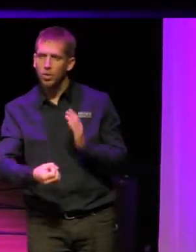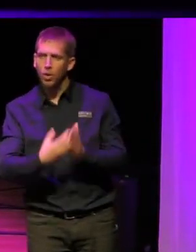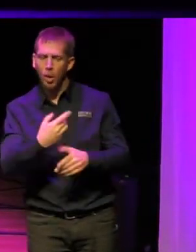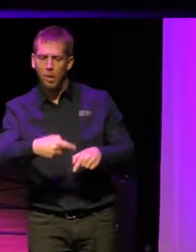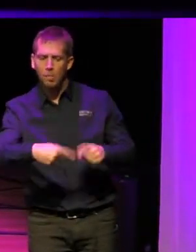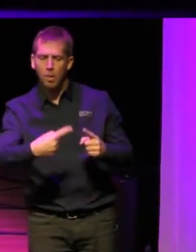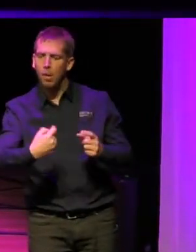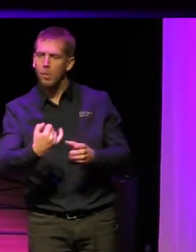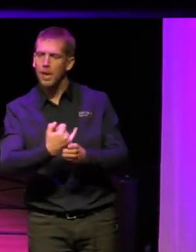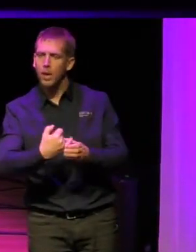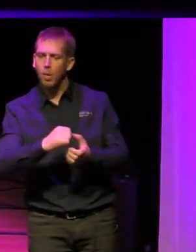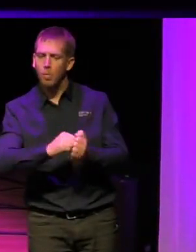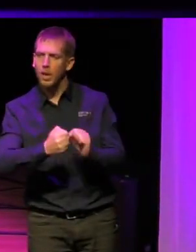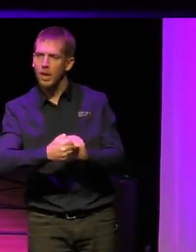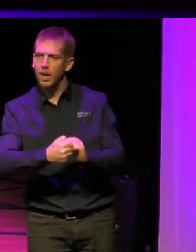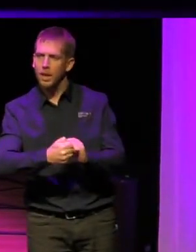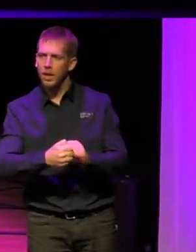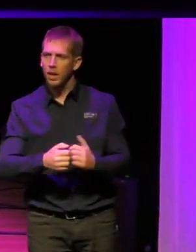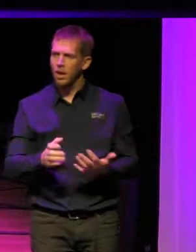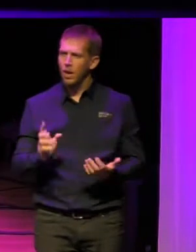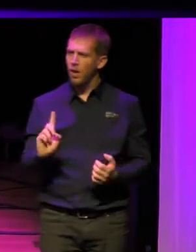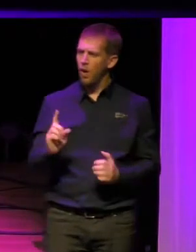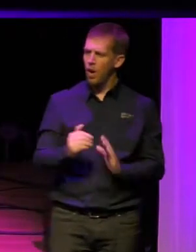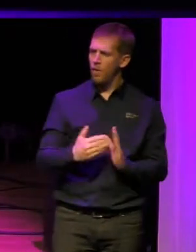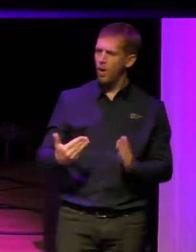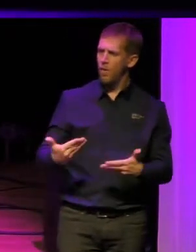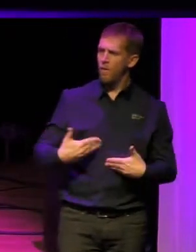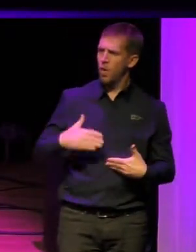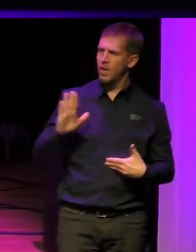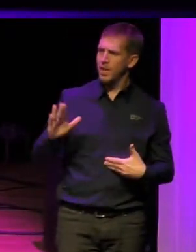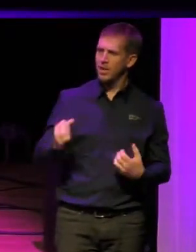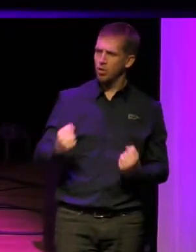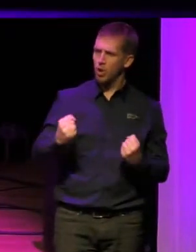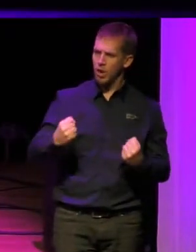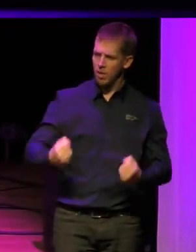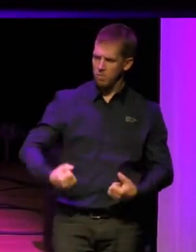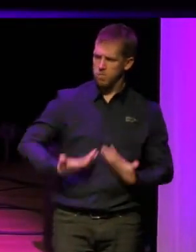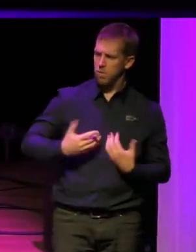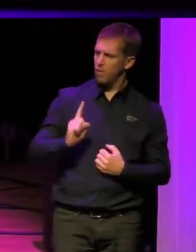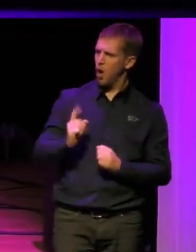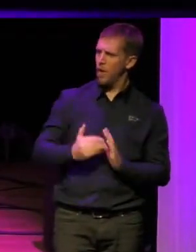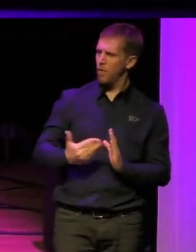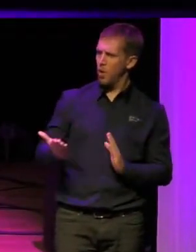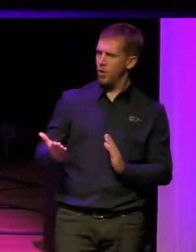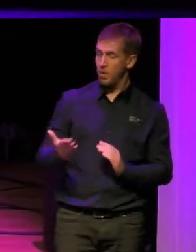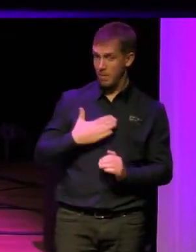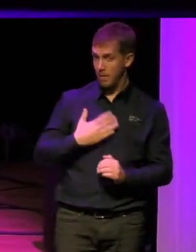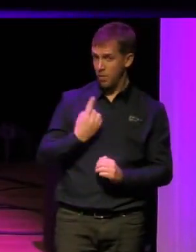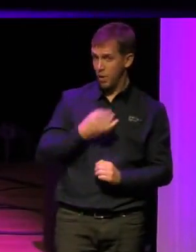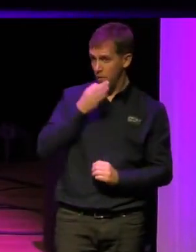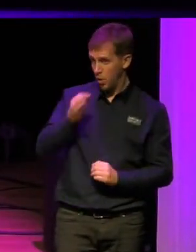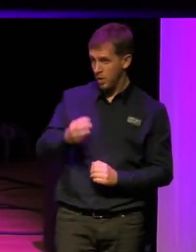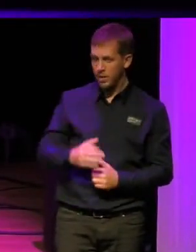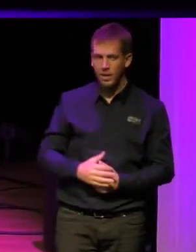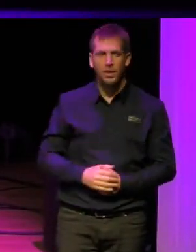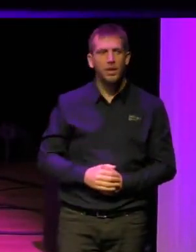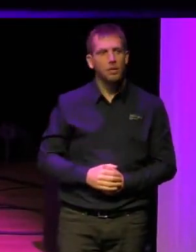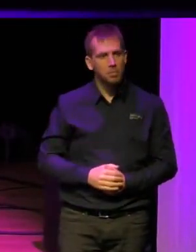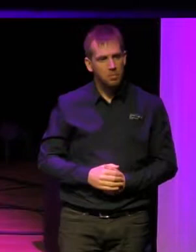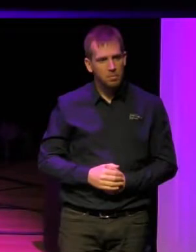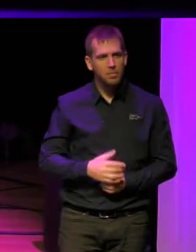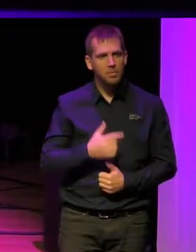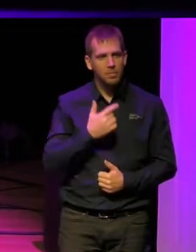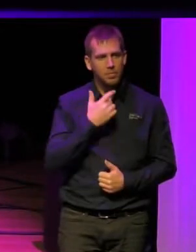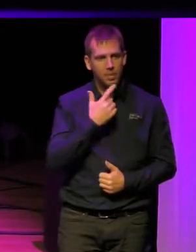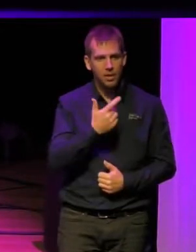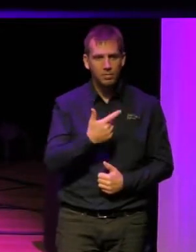politics. From where do you source your strength? That's my first question. Well, thank you. My strength